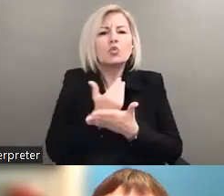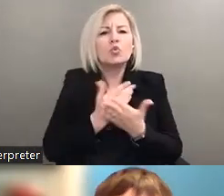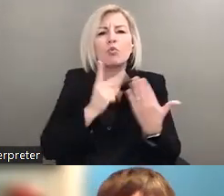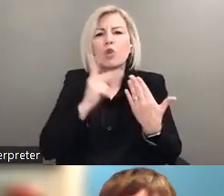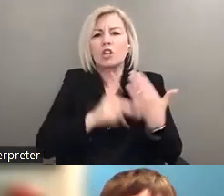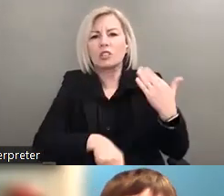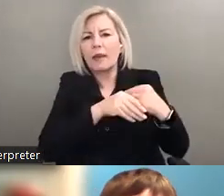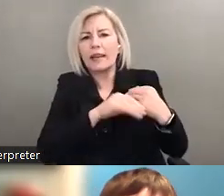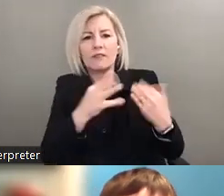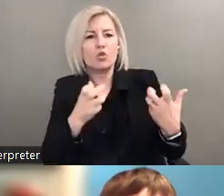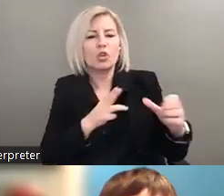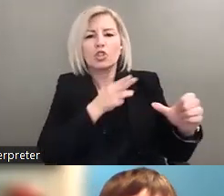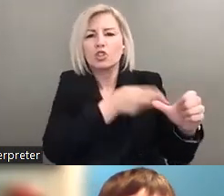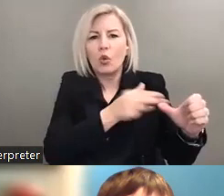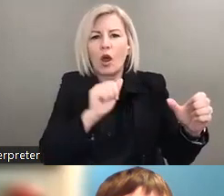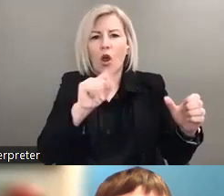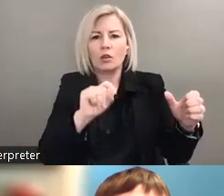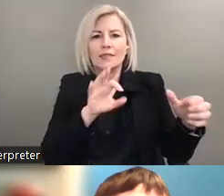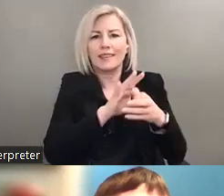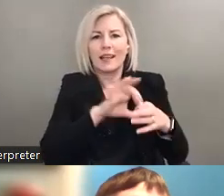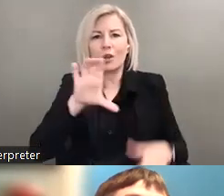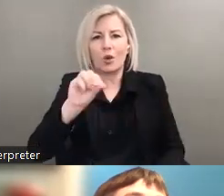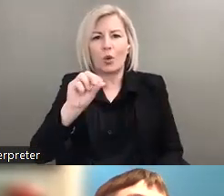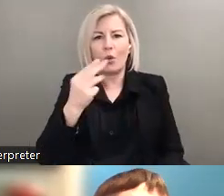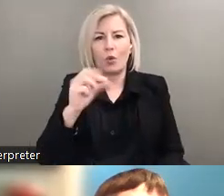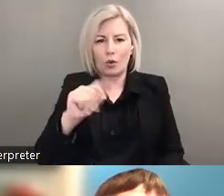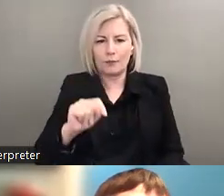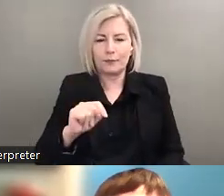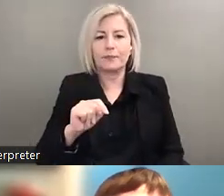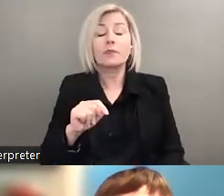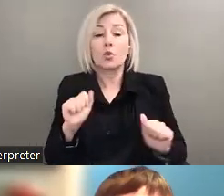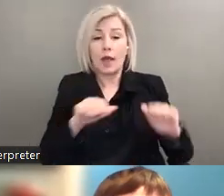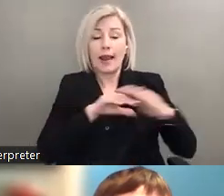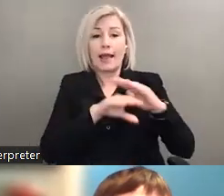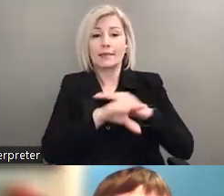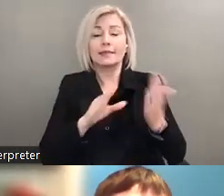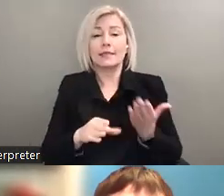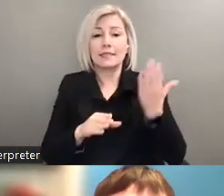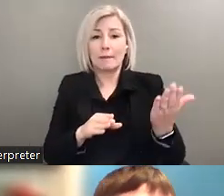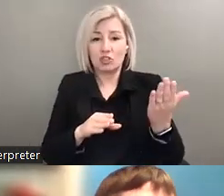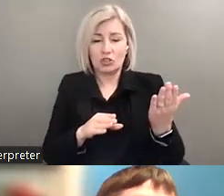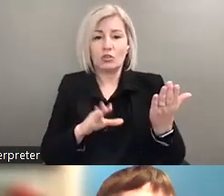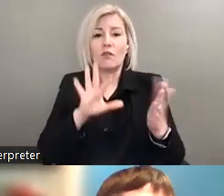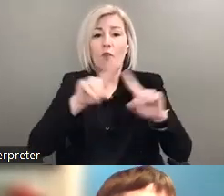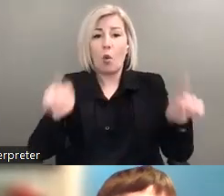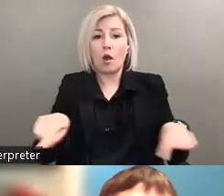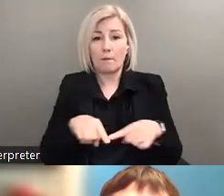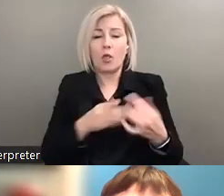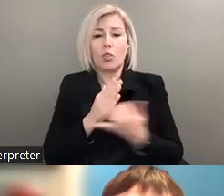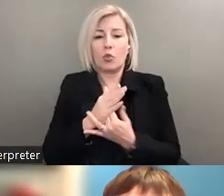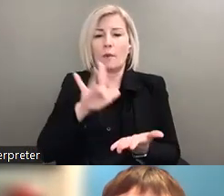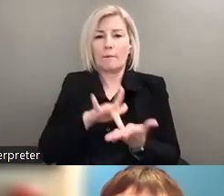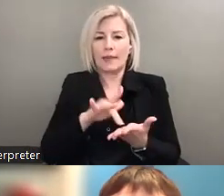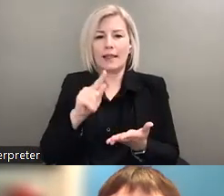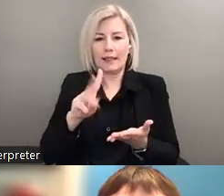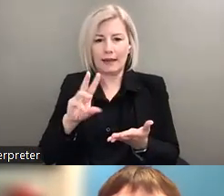you're looking to join an ArtsCONNECT cohort. You can access the submission form and the listing itself through